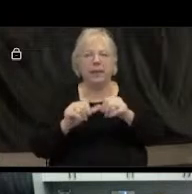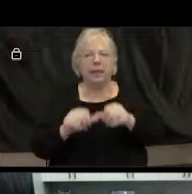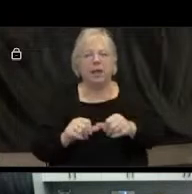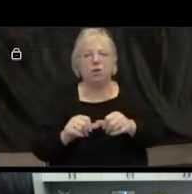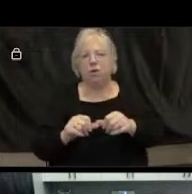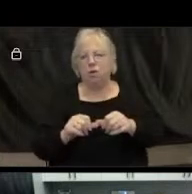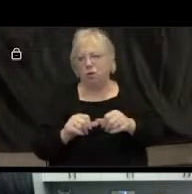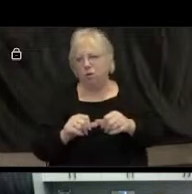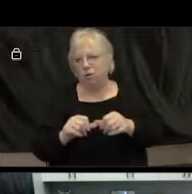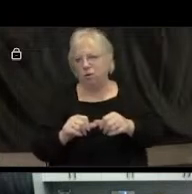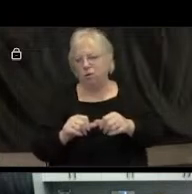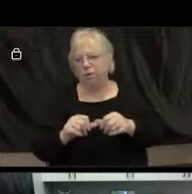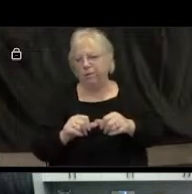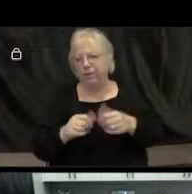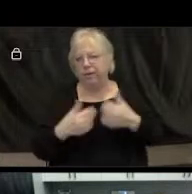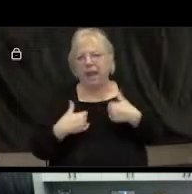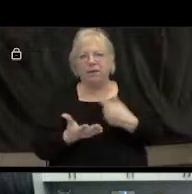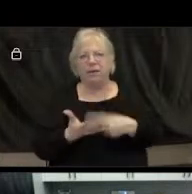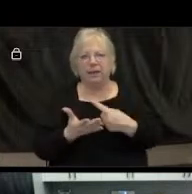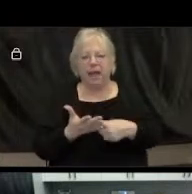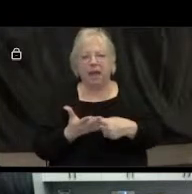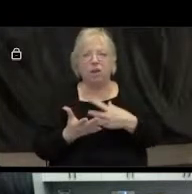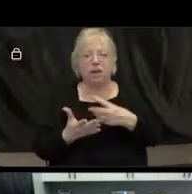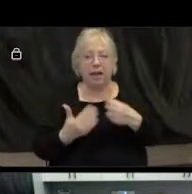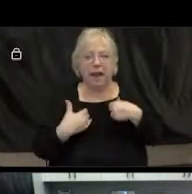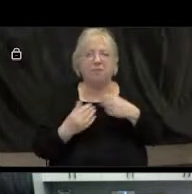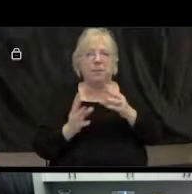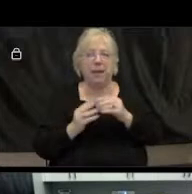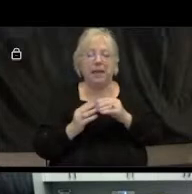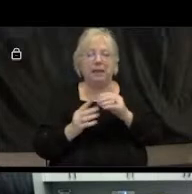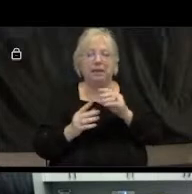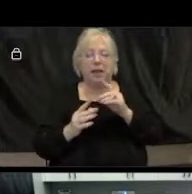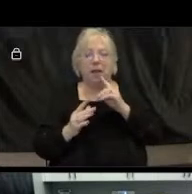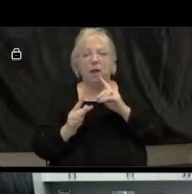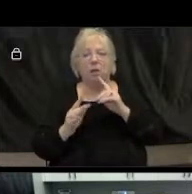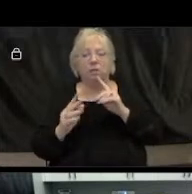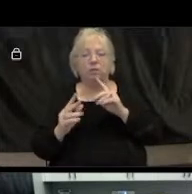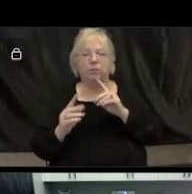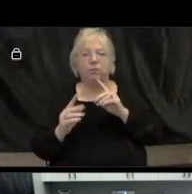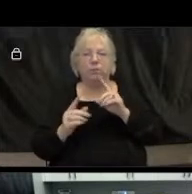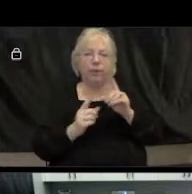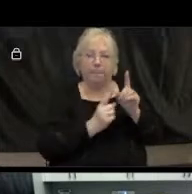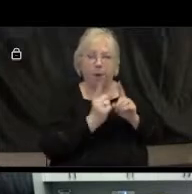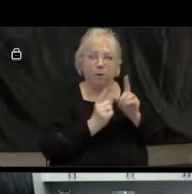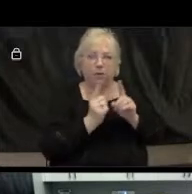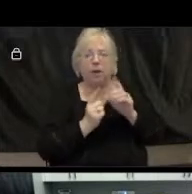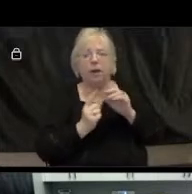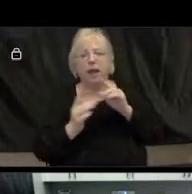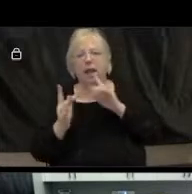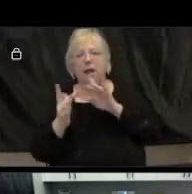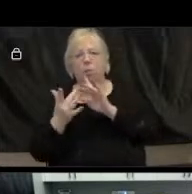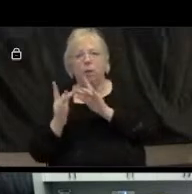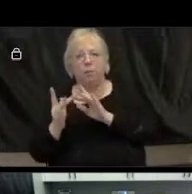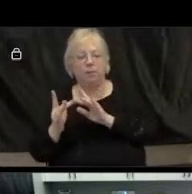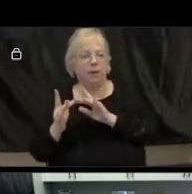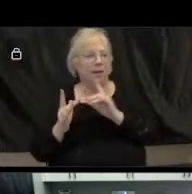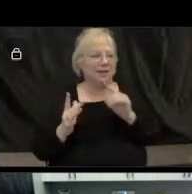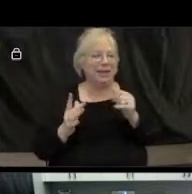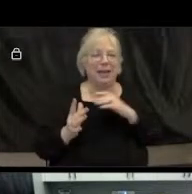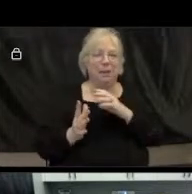hybrid meetings, and that's WebEx as well as in person. First, before we have that vote or motion, does any commissioner have any comment on that?